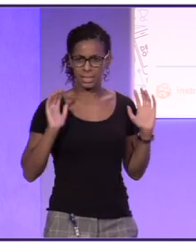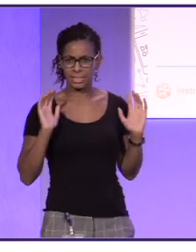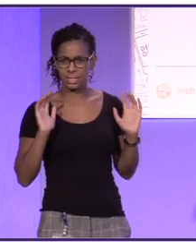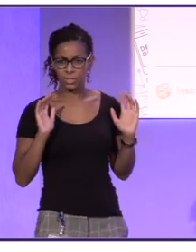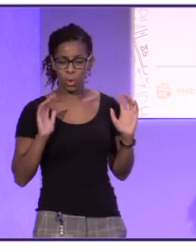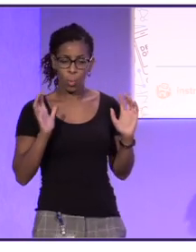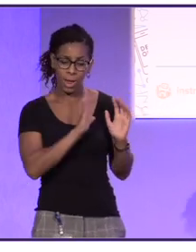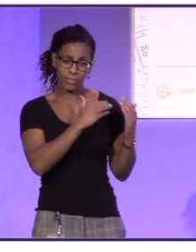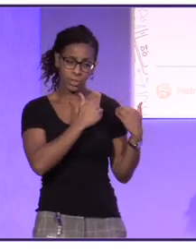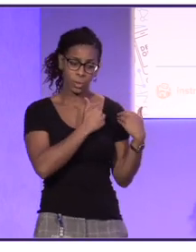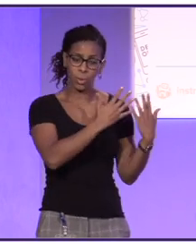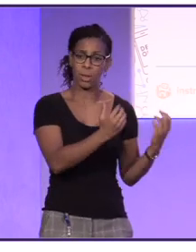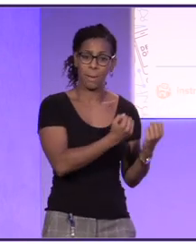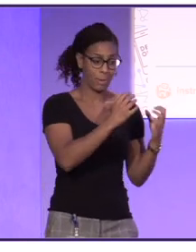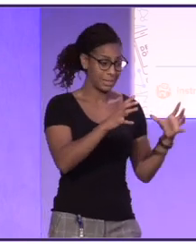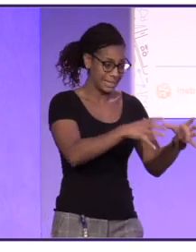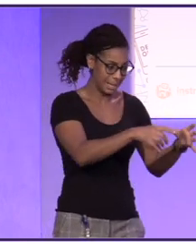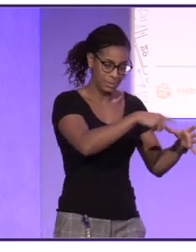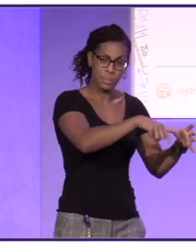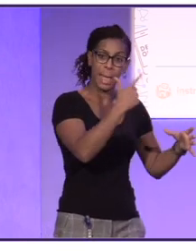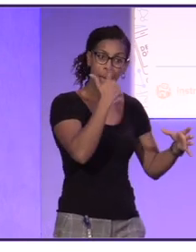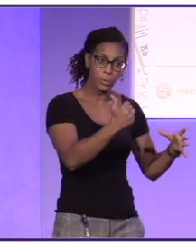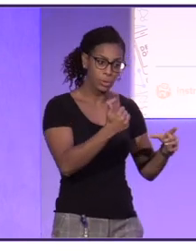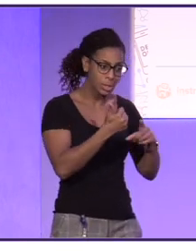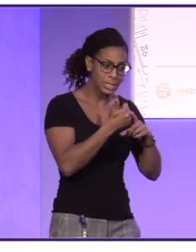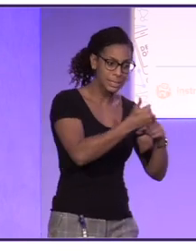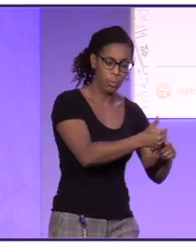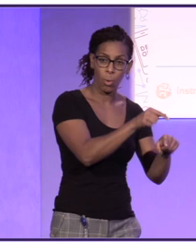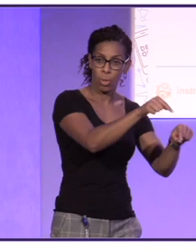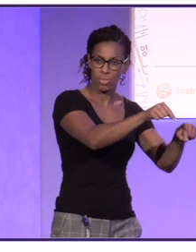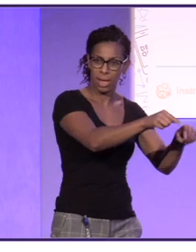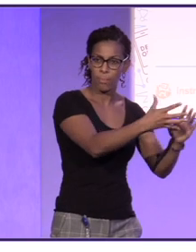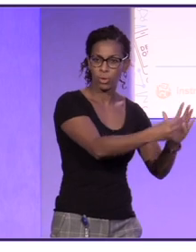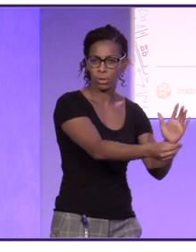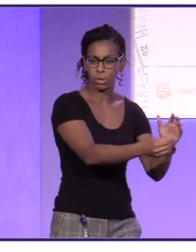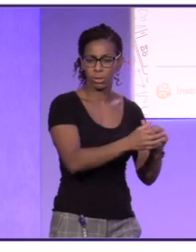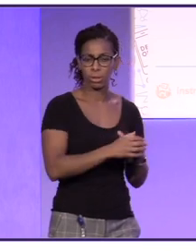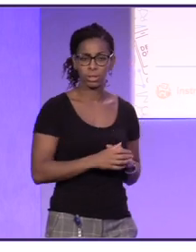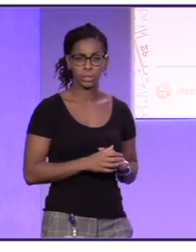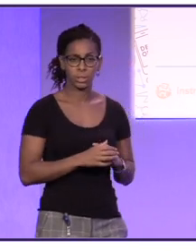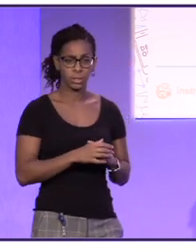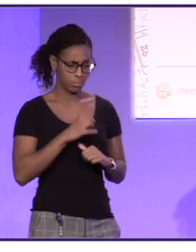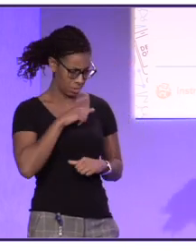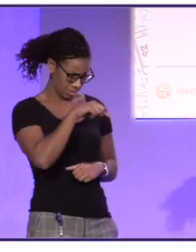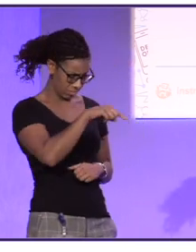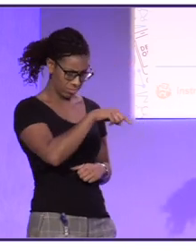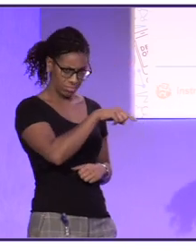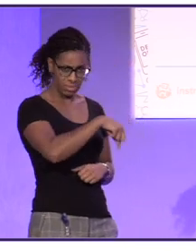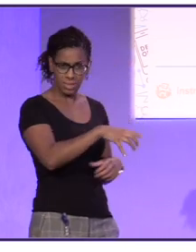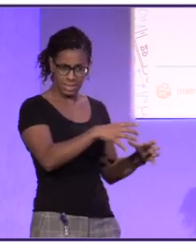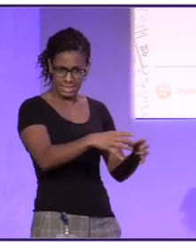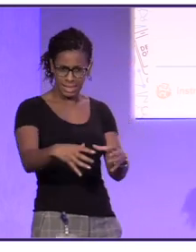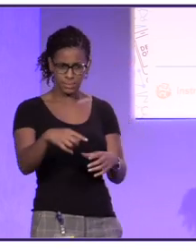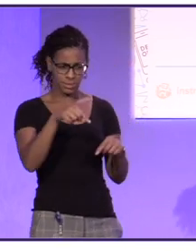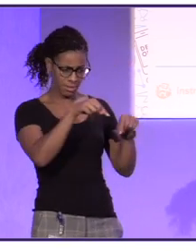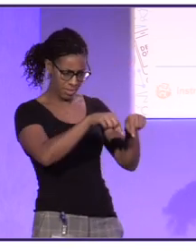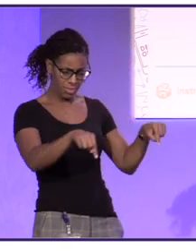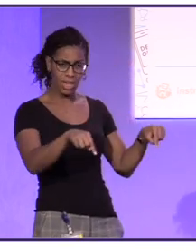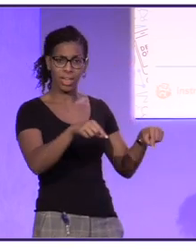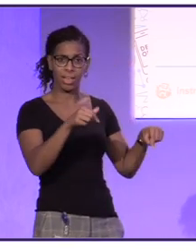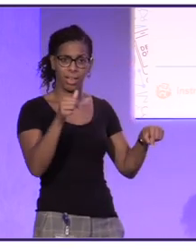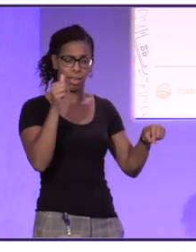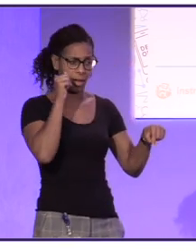define this support model. If they understand how, because they're the best place to understand how, when, and what we